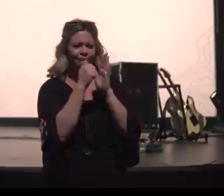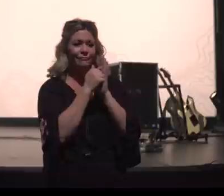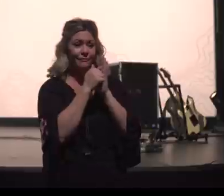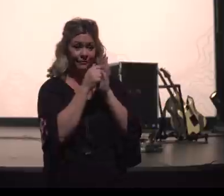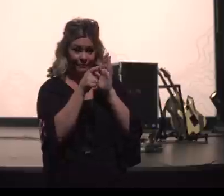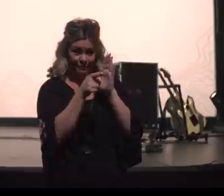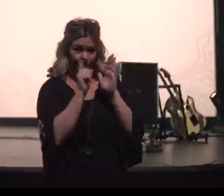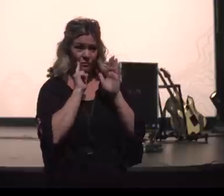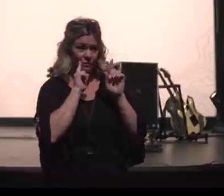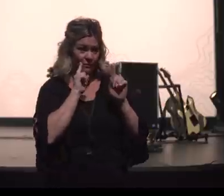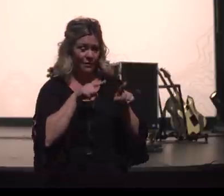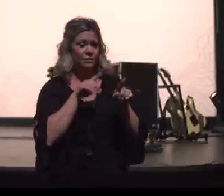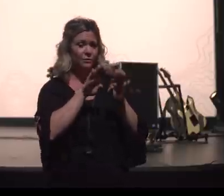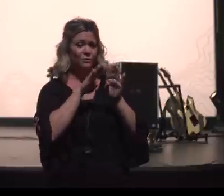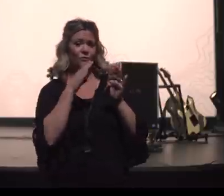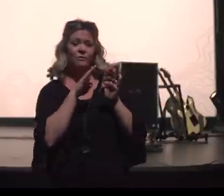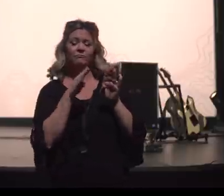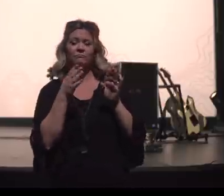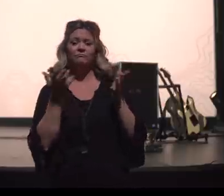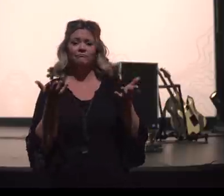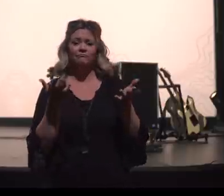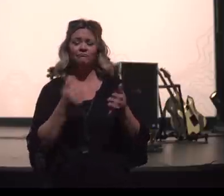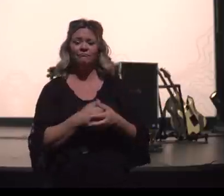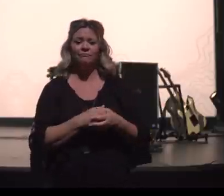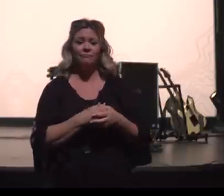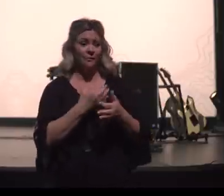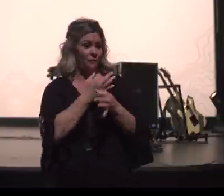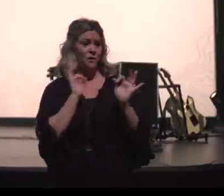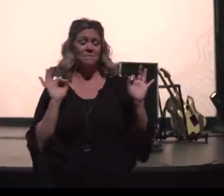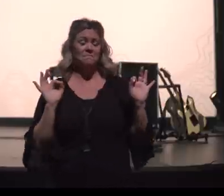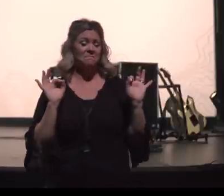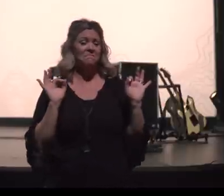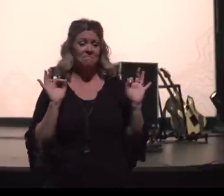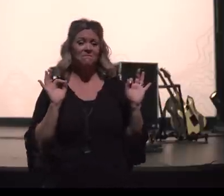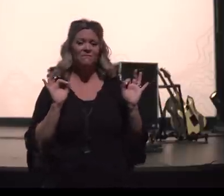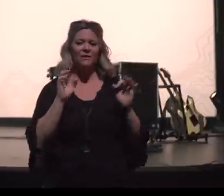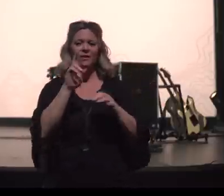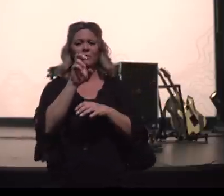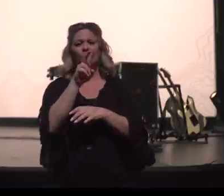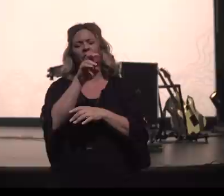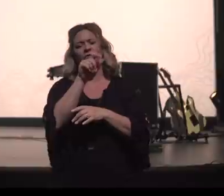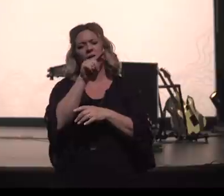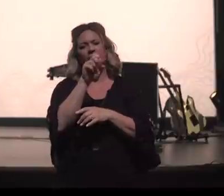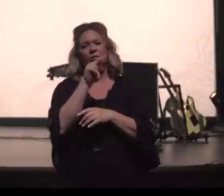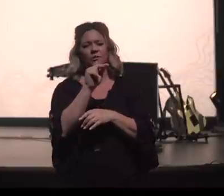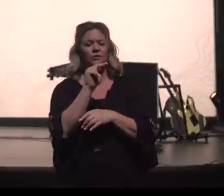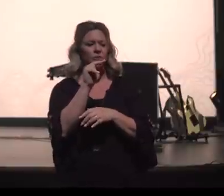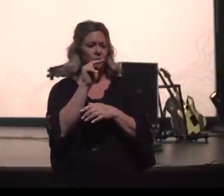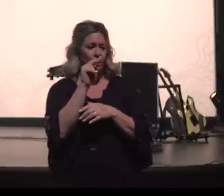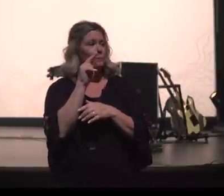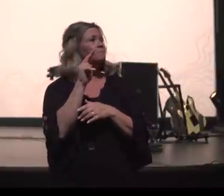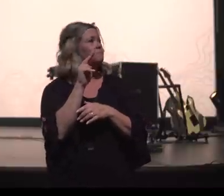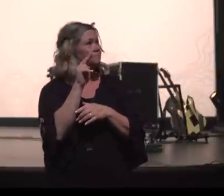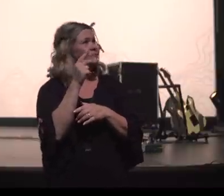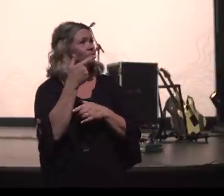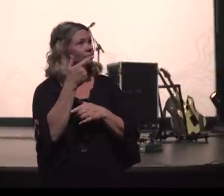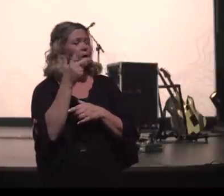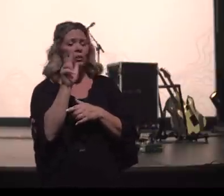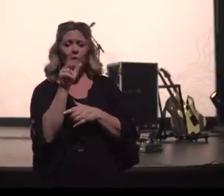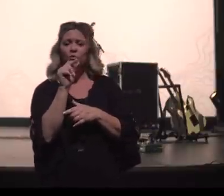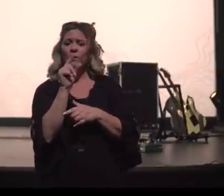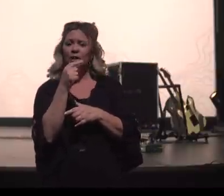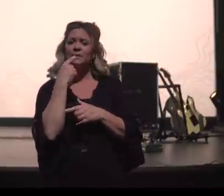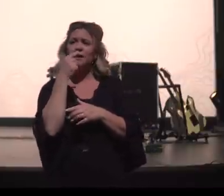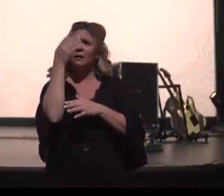are you going to answer the door? It's free. Revelation chapter 3, verse 20 says this, "Here I am," God says,